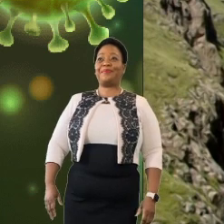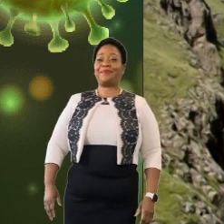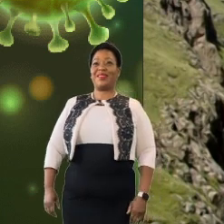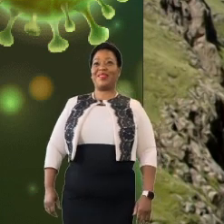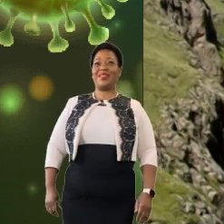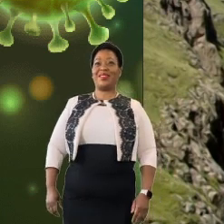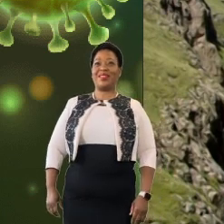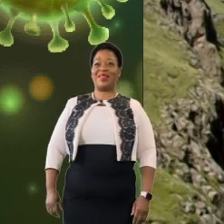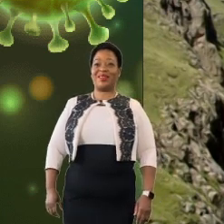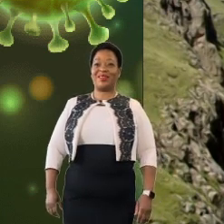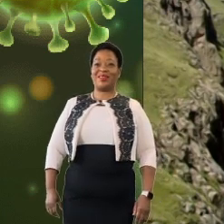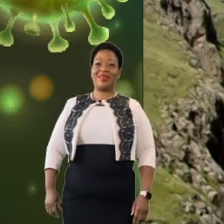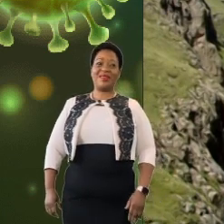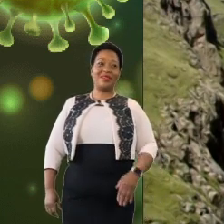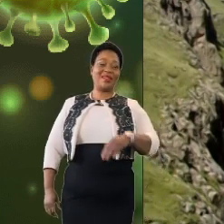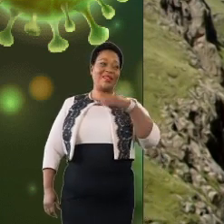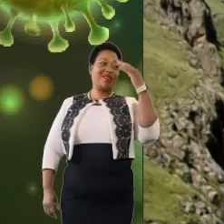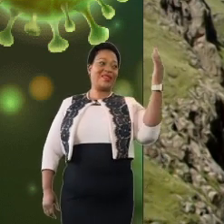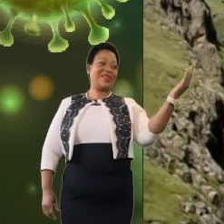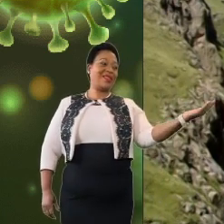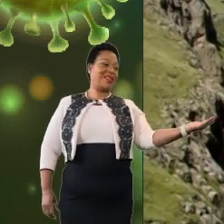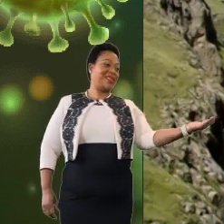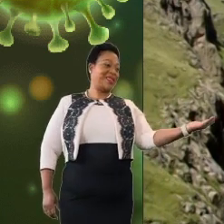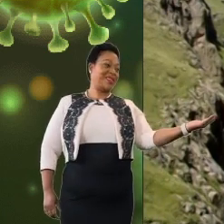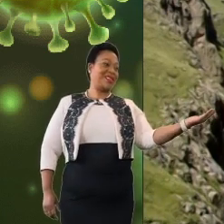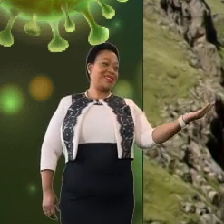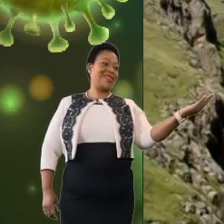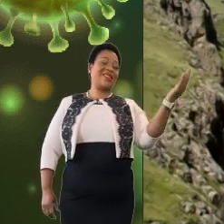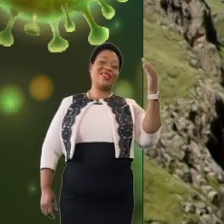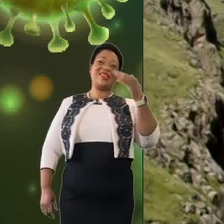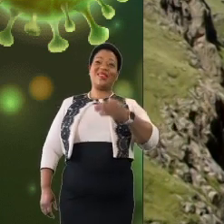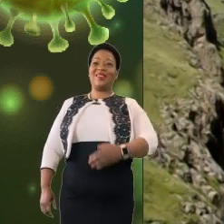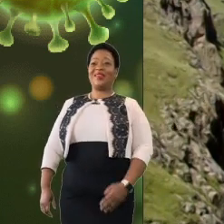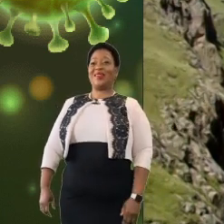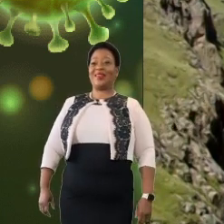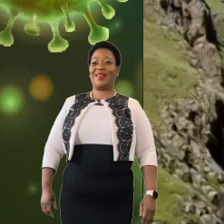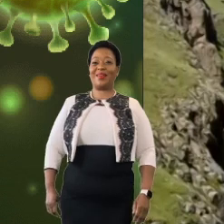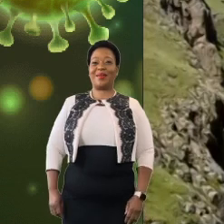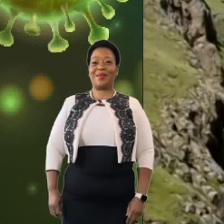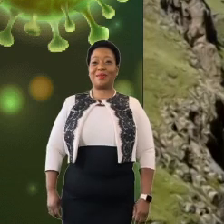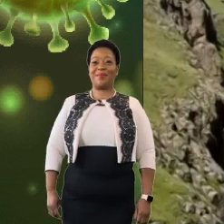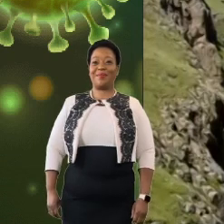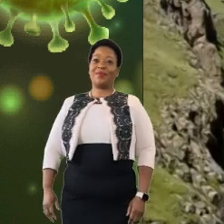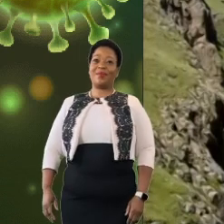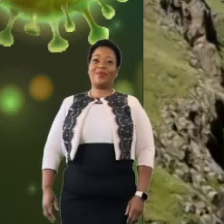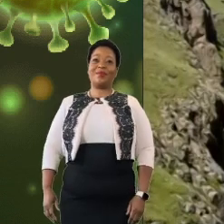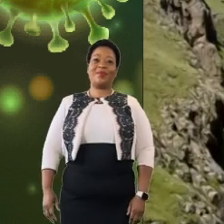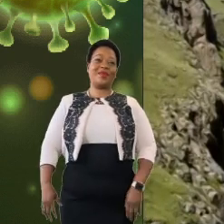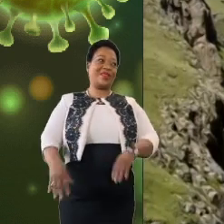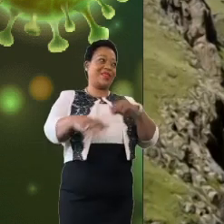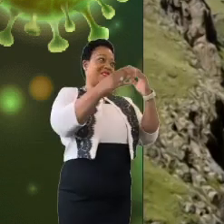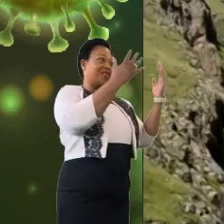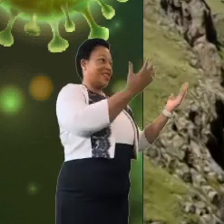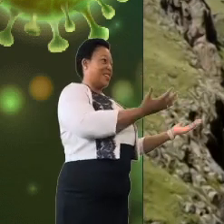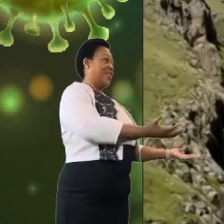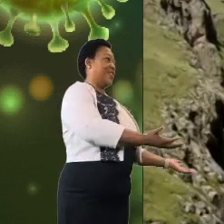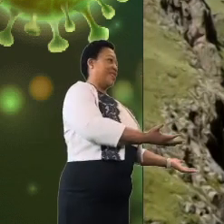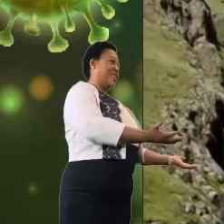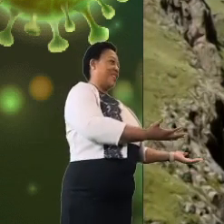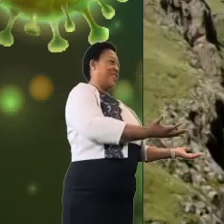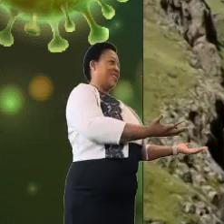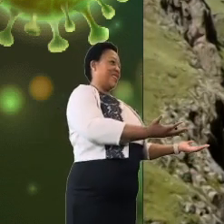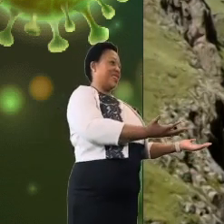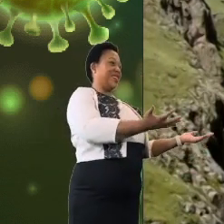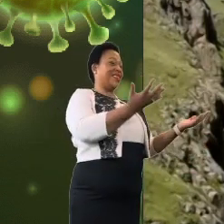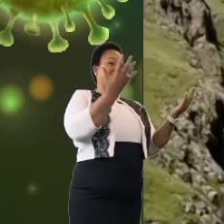Right, and I think then just the last thing from my side on this, I was also encouraged by Tebogo's comments about the skills development programs and the projects that